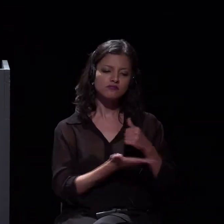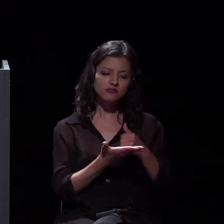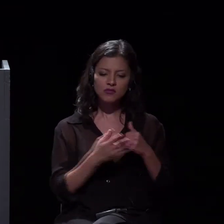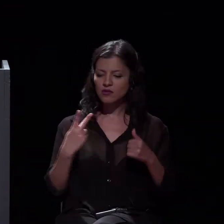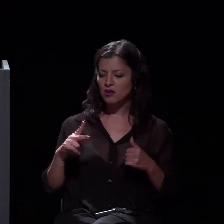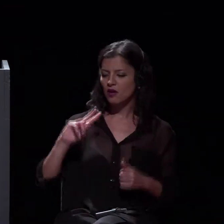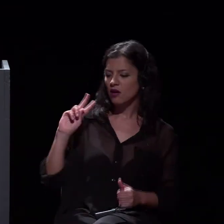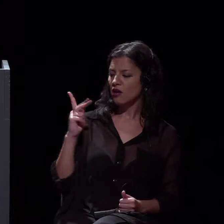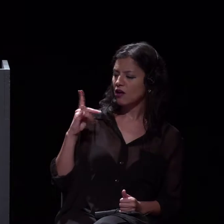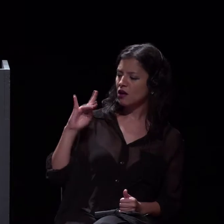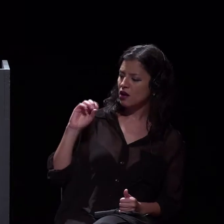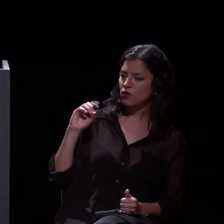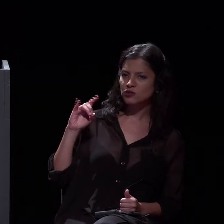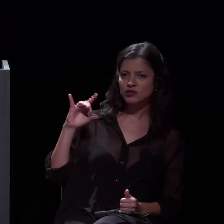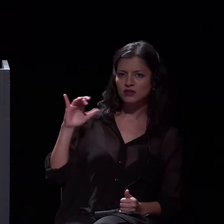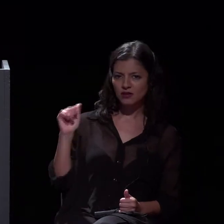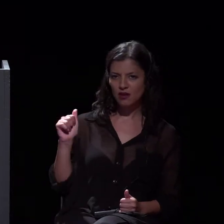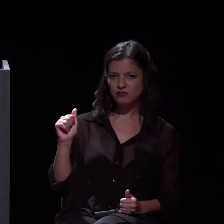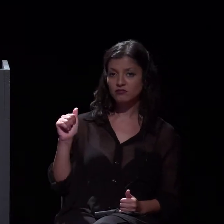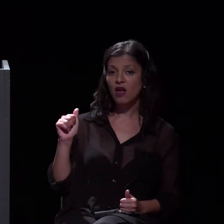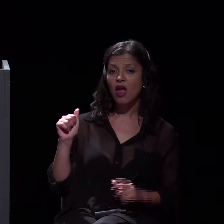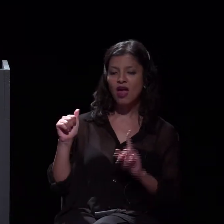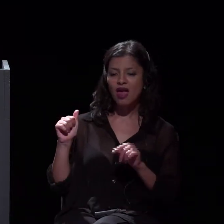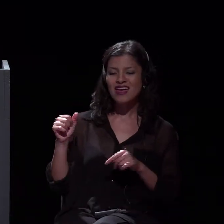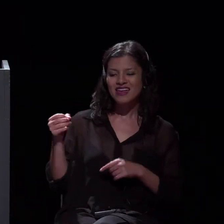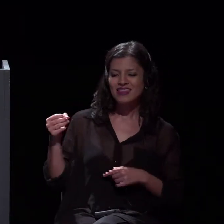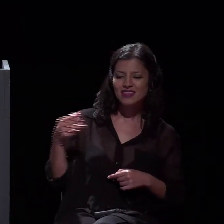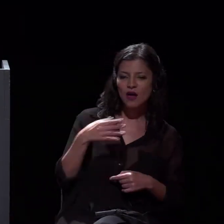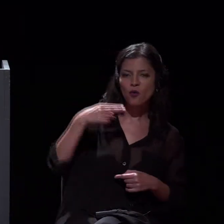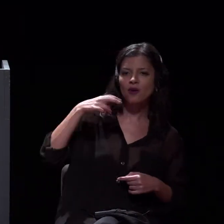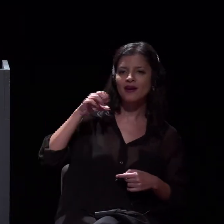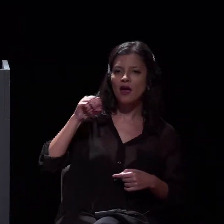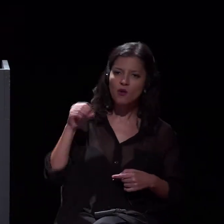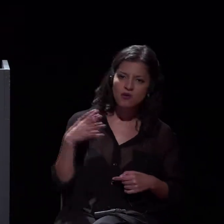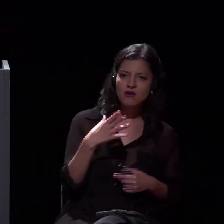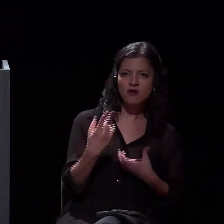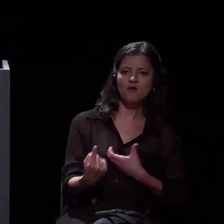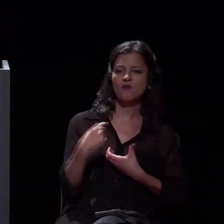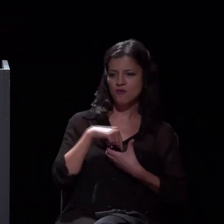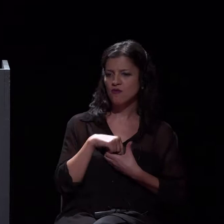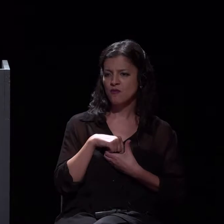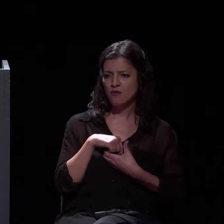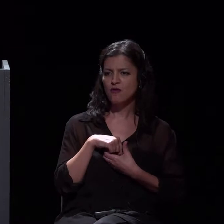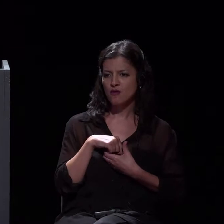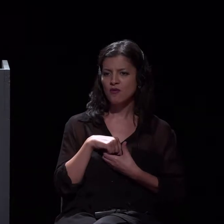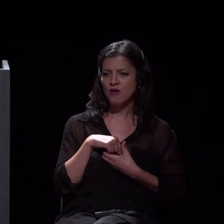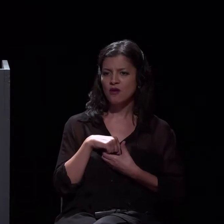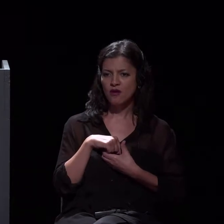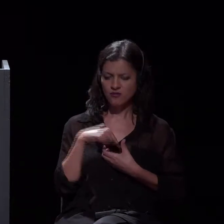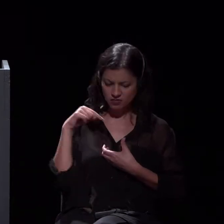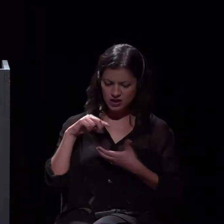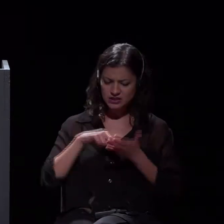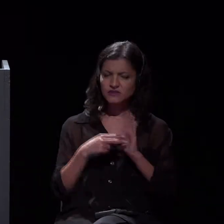in 1967, which also meant a survival of the constructive will.